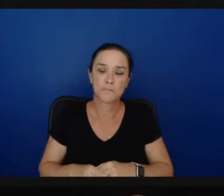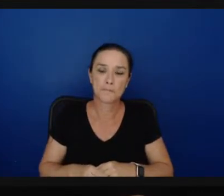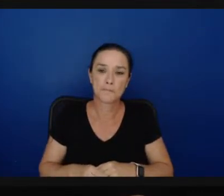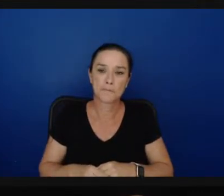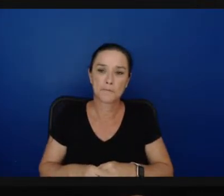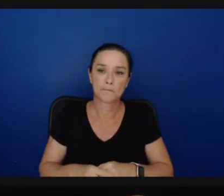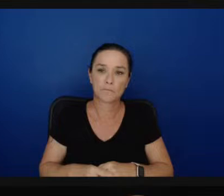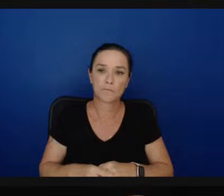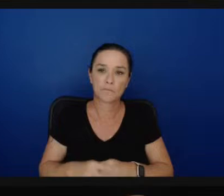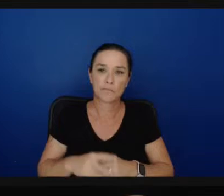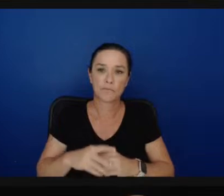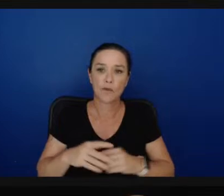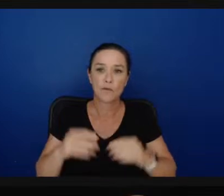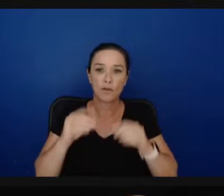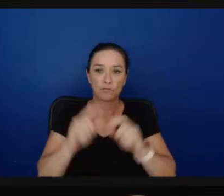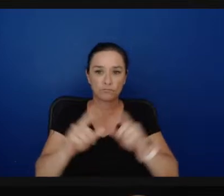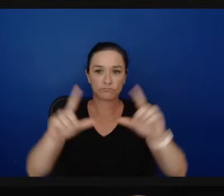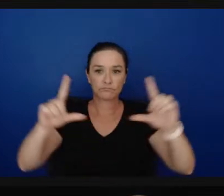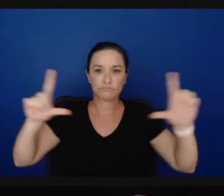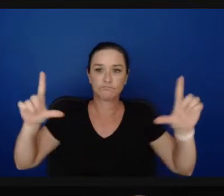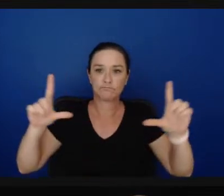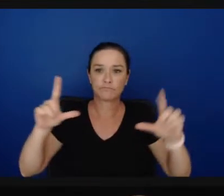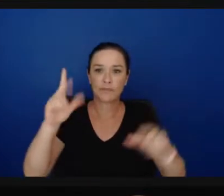zooming into Kilauea,